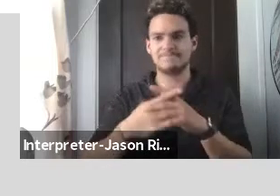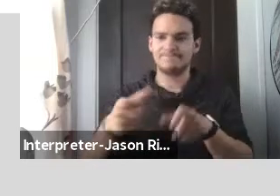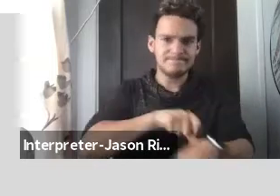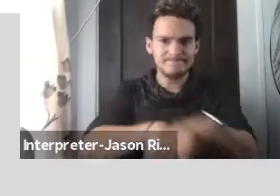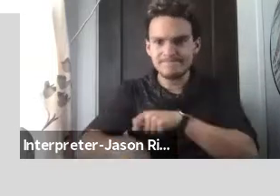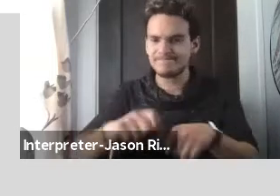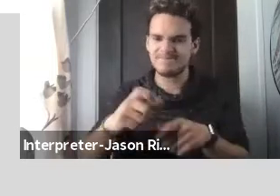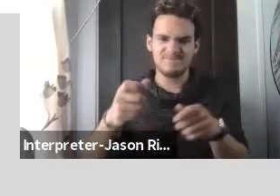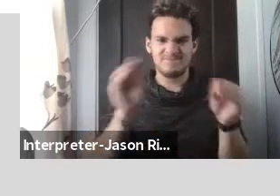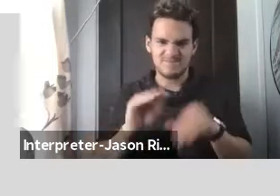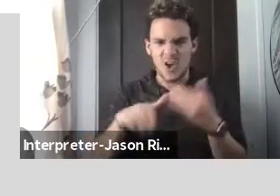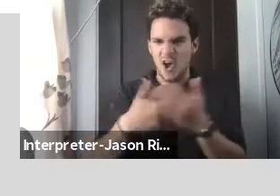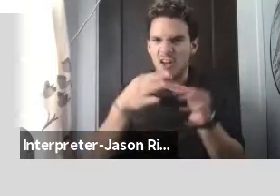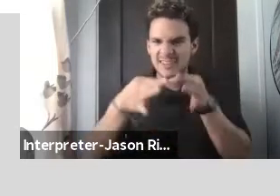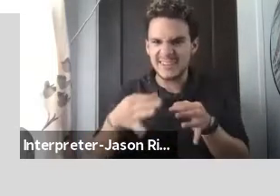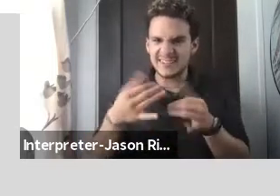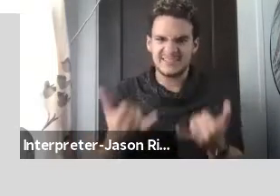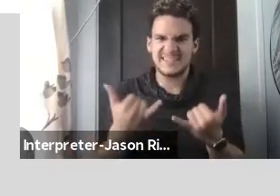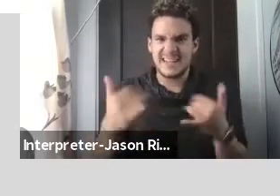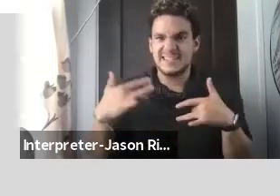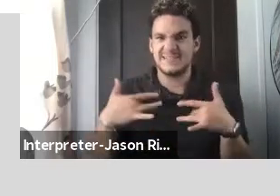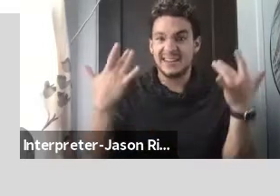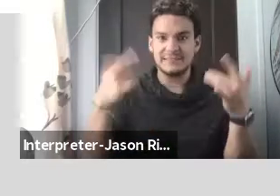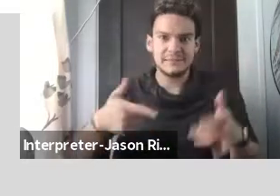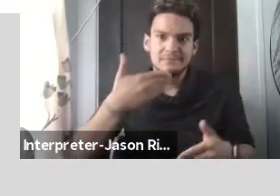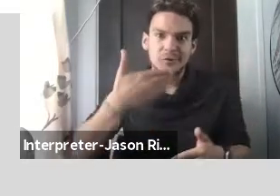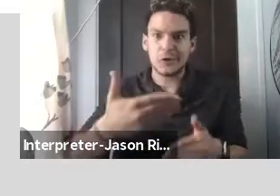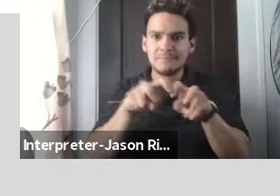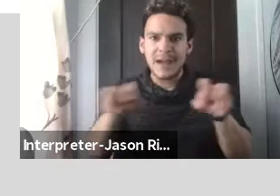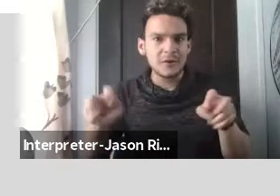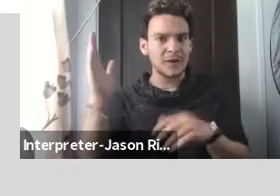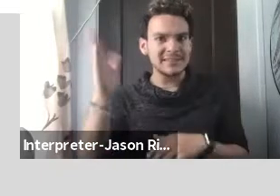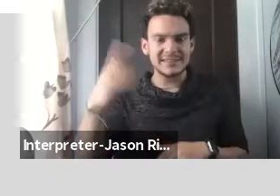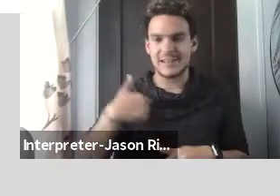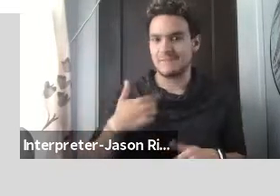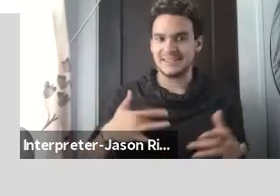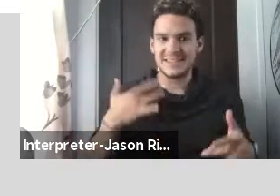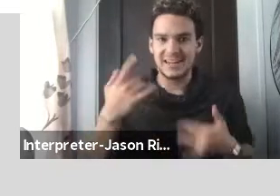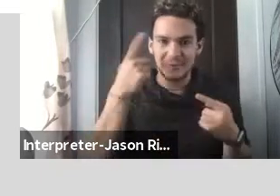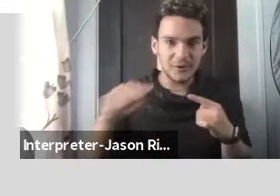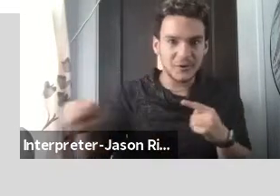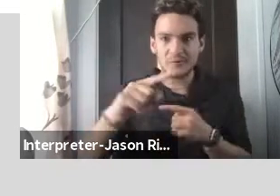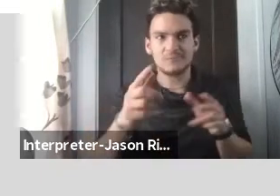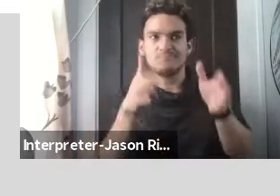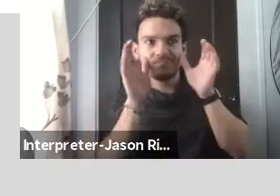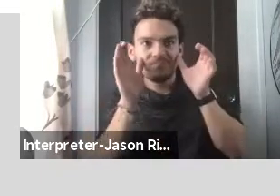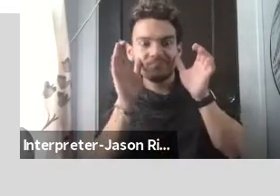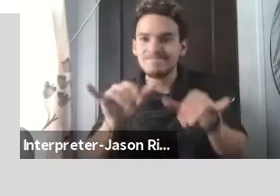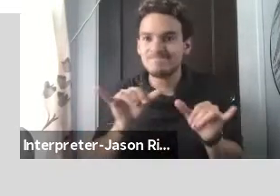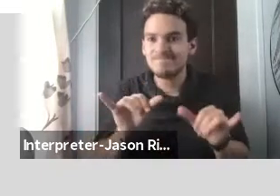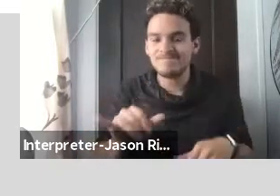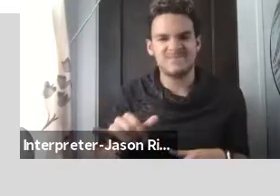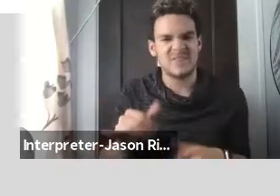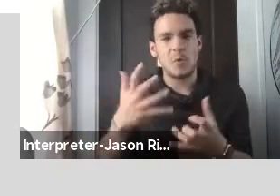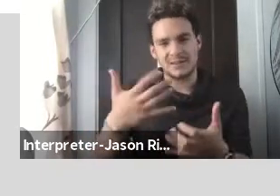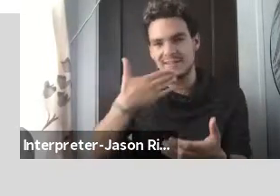all the details. This is a great panel presentation. I think you're really going to enjoy it today. I, of course, want to thank